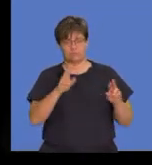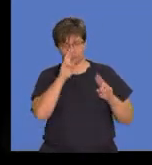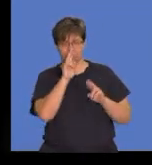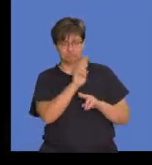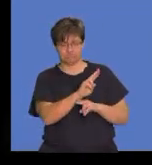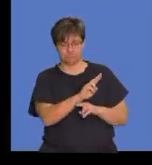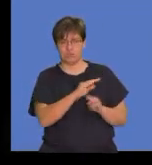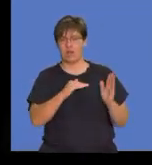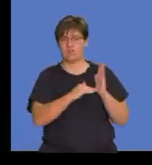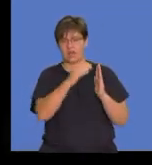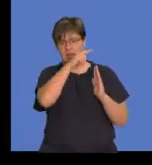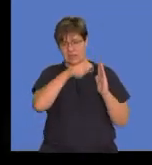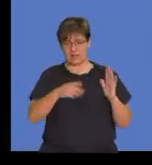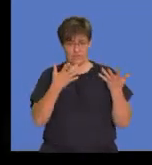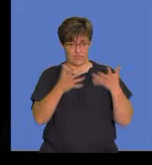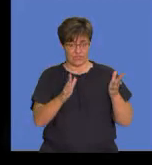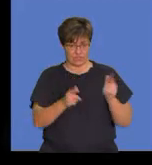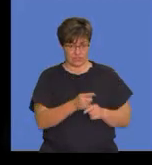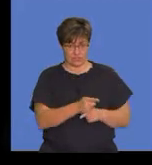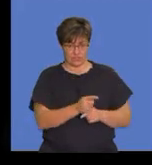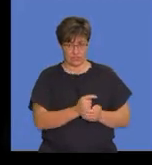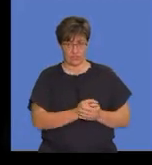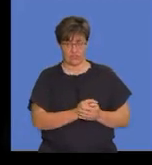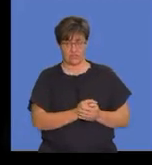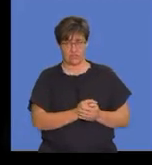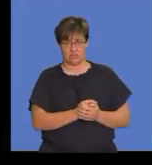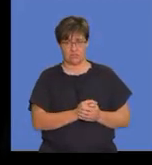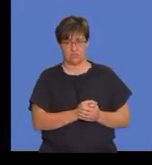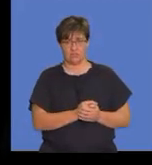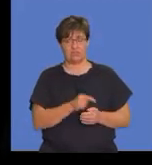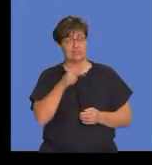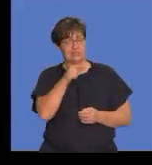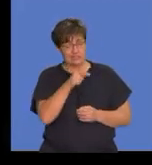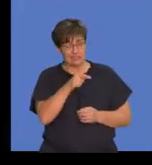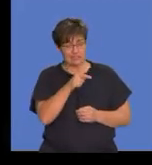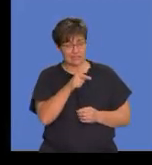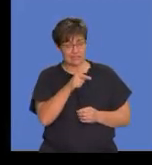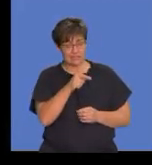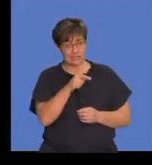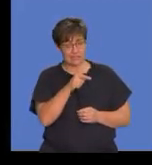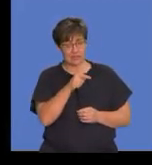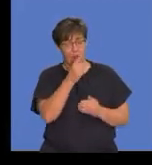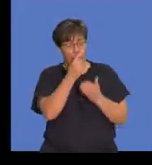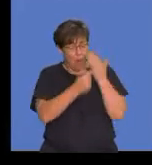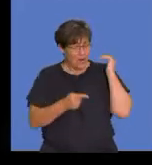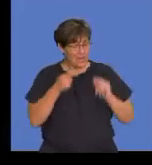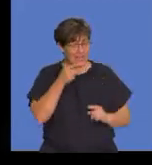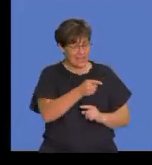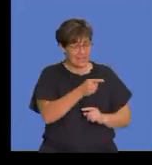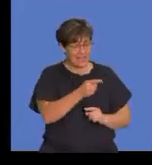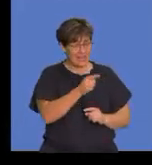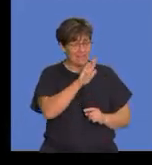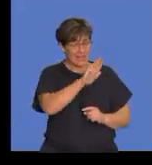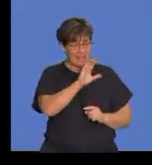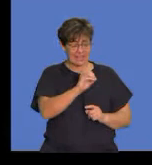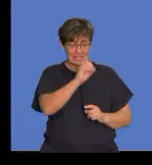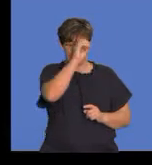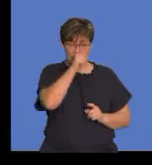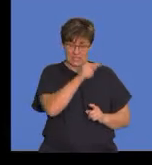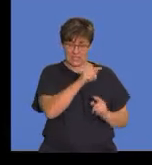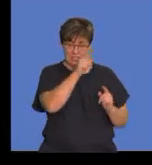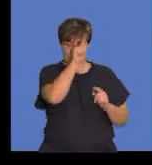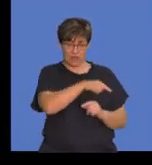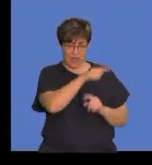far we've looked at the right-angled triangle. In a right-angled triangle, only if it is a